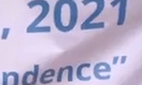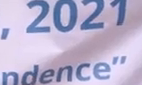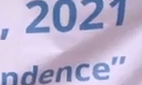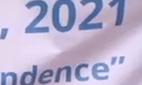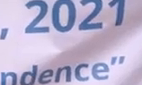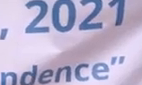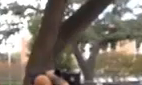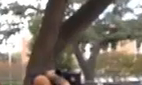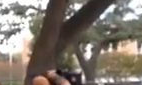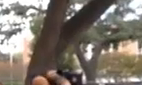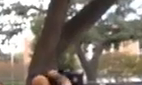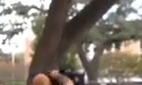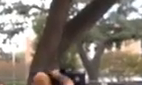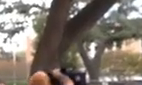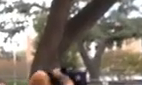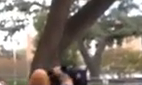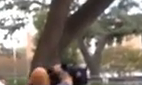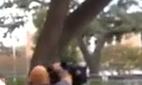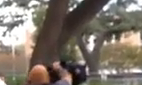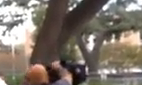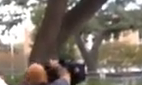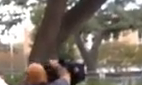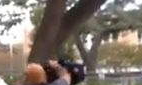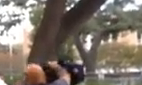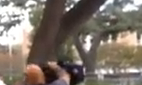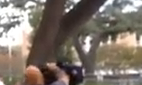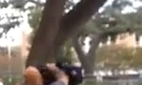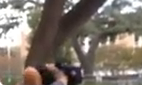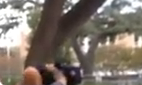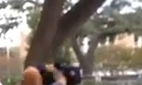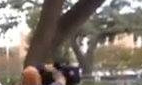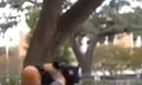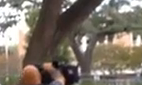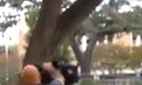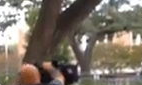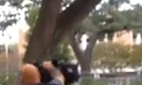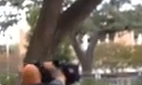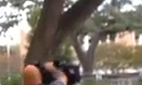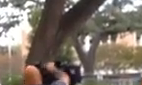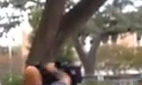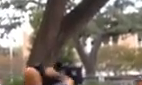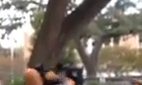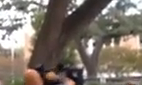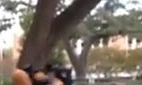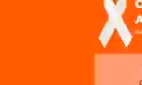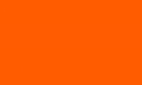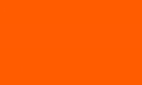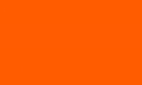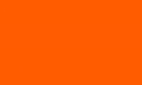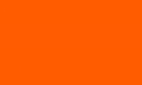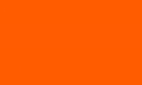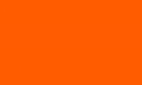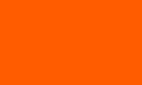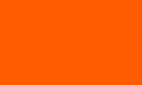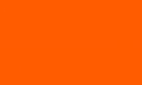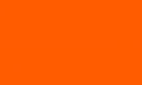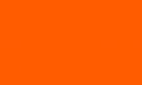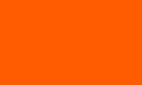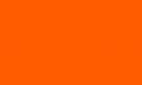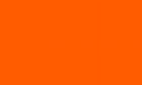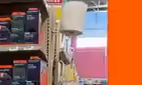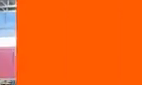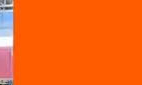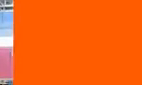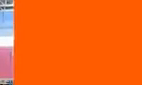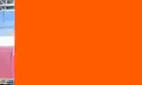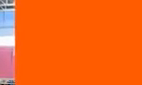social entrepreneur. The partnership between Clean Logic and HEB was phenomenal, and being able to give back to the Lighthouse of the Blind was just the icing on the cake. I mean, the